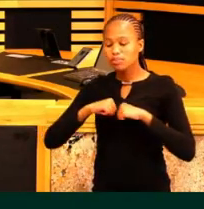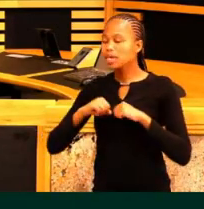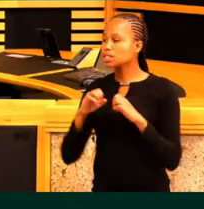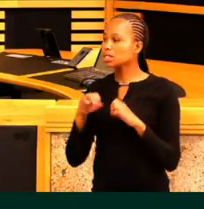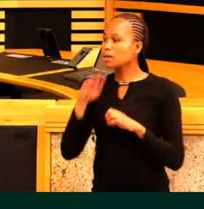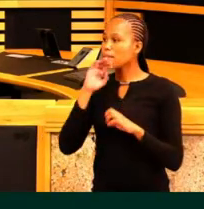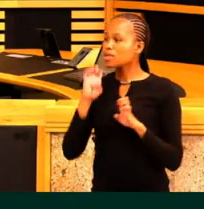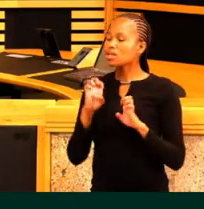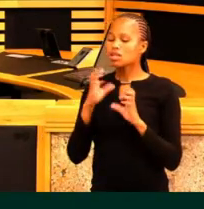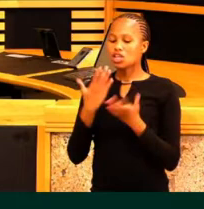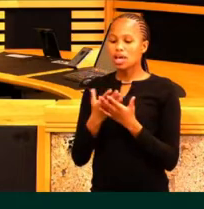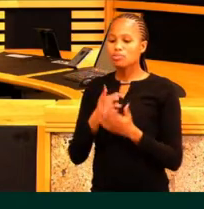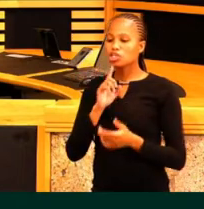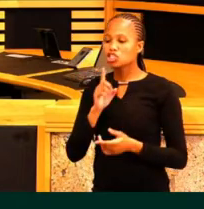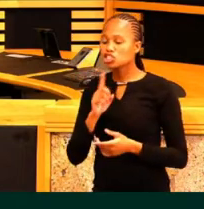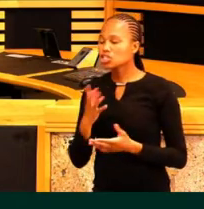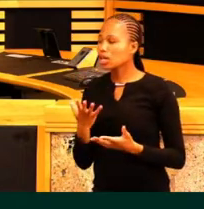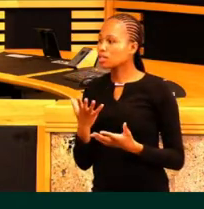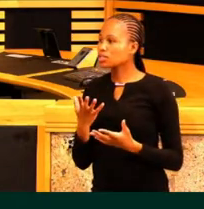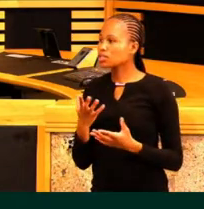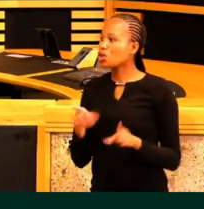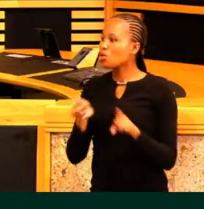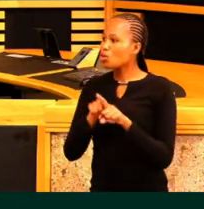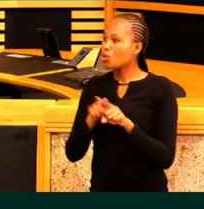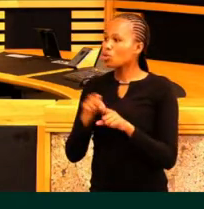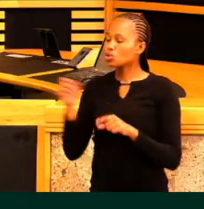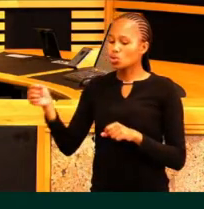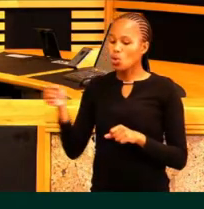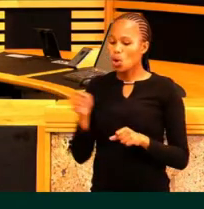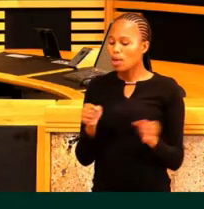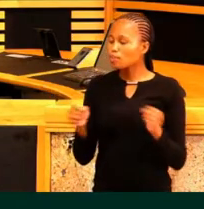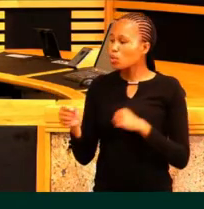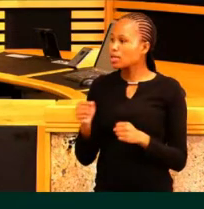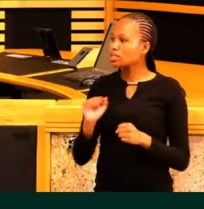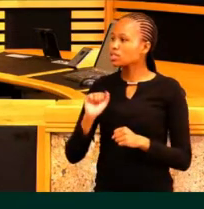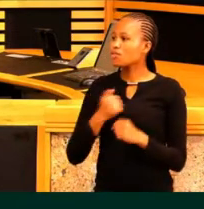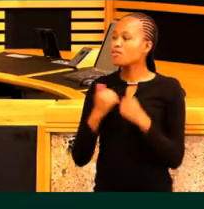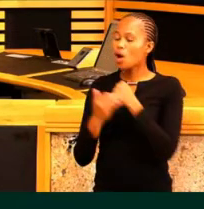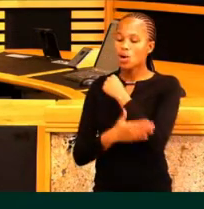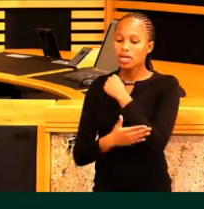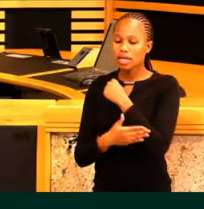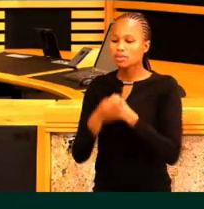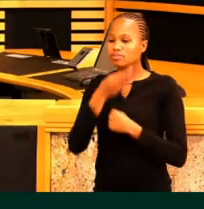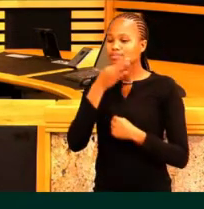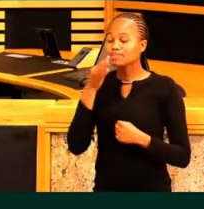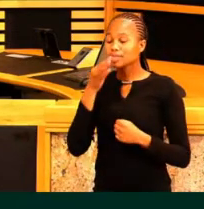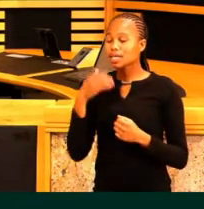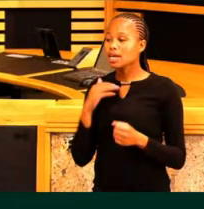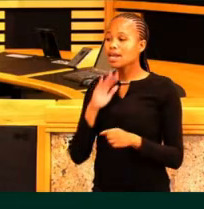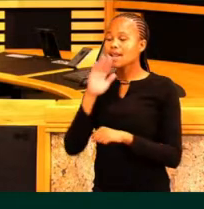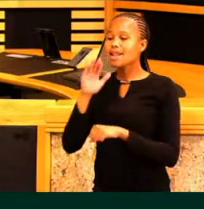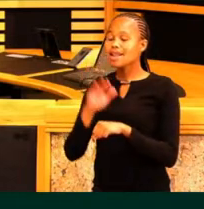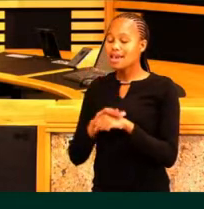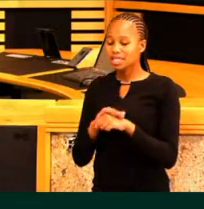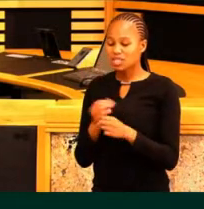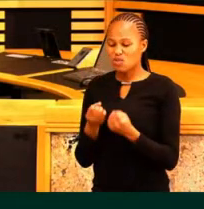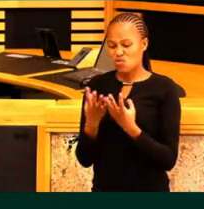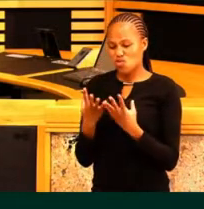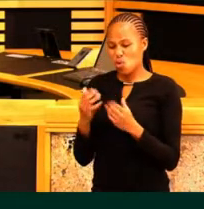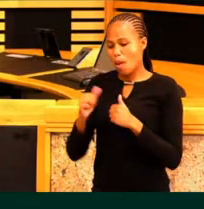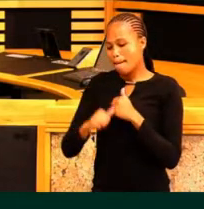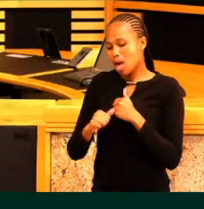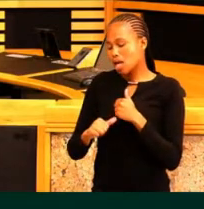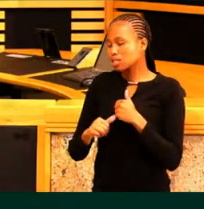and also as the employees of our government so I'm saying in the next few months or years